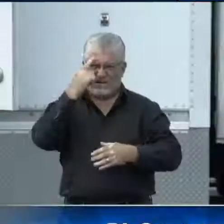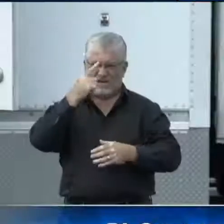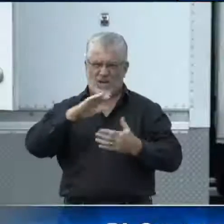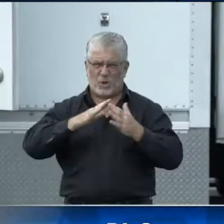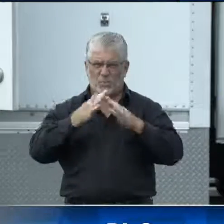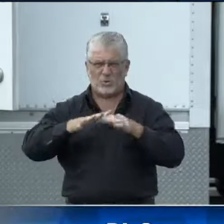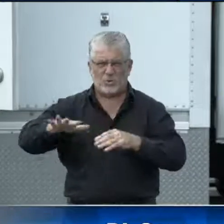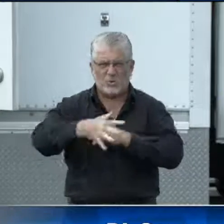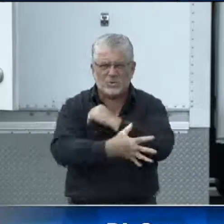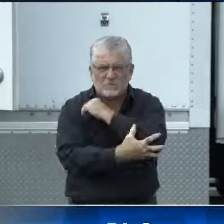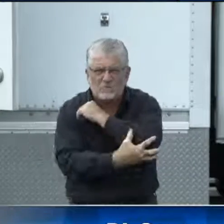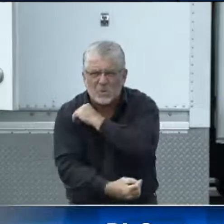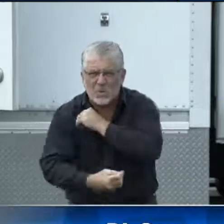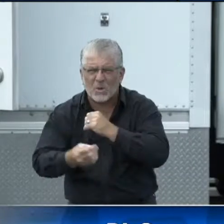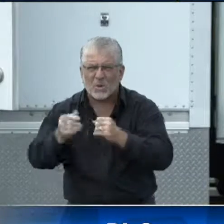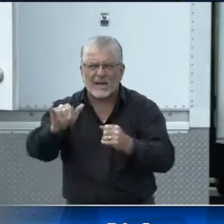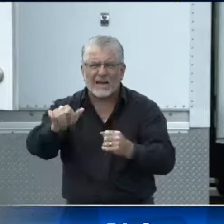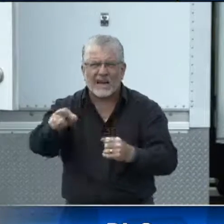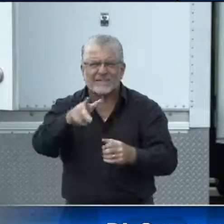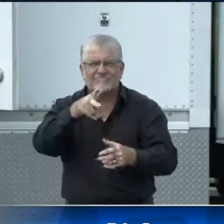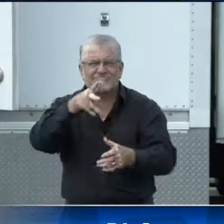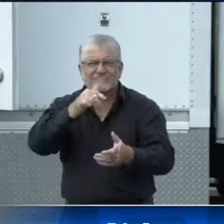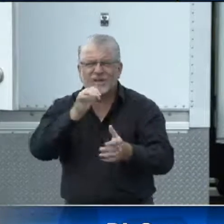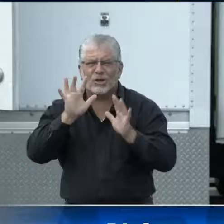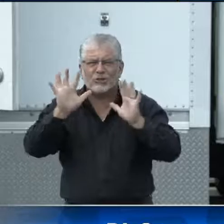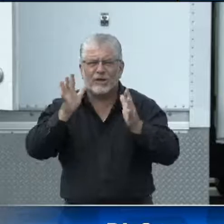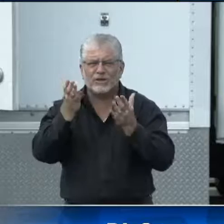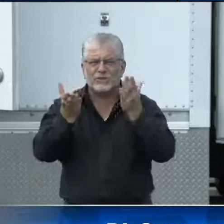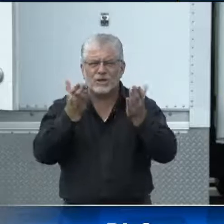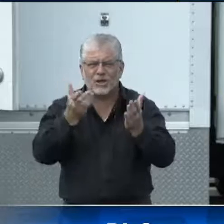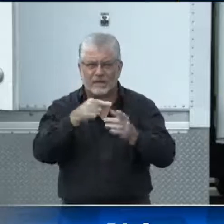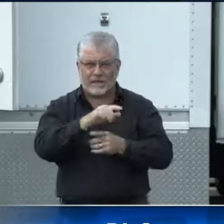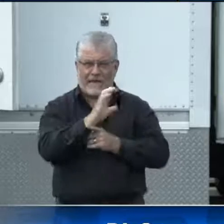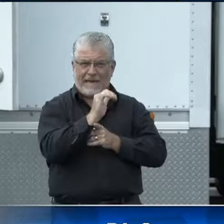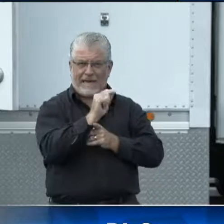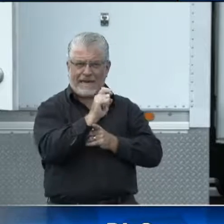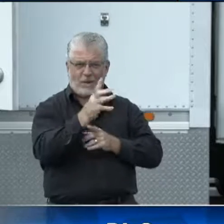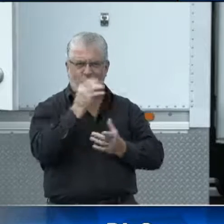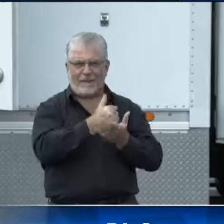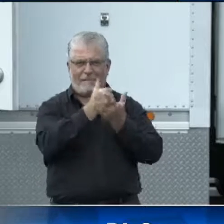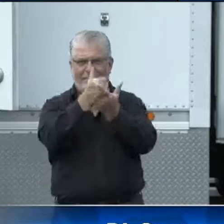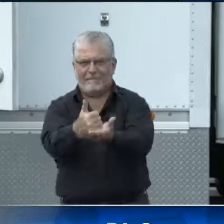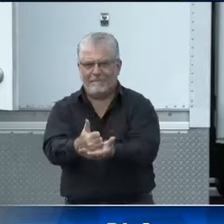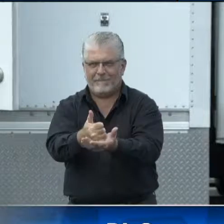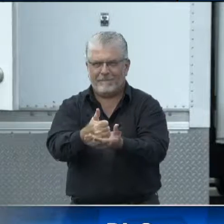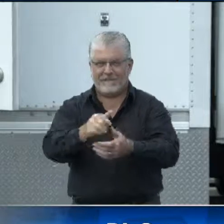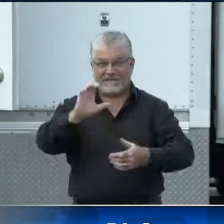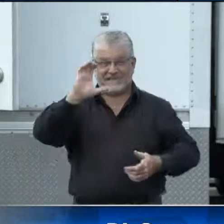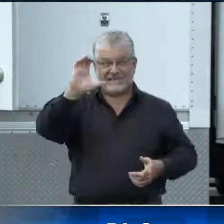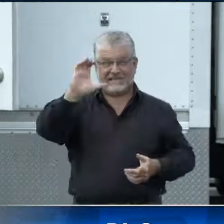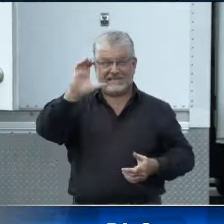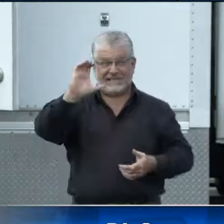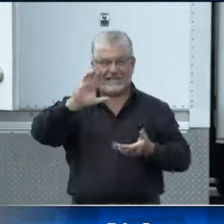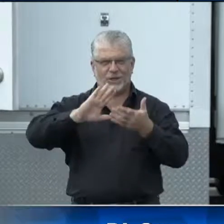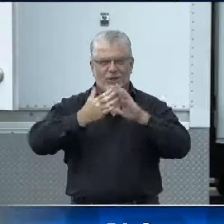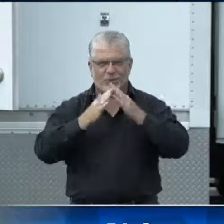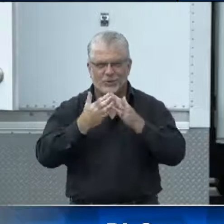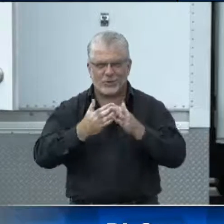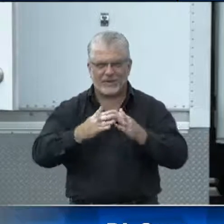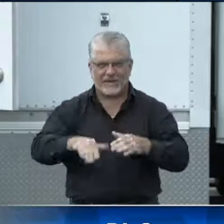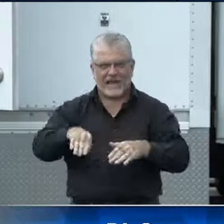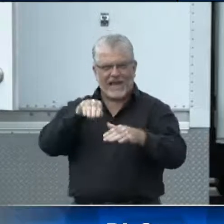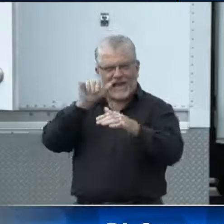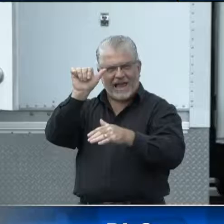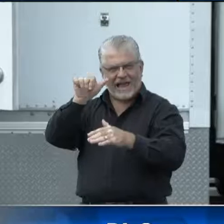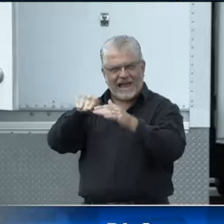Help us do that. KATE stands for Community Accessible Testing and Education, KATE. And